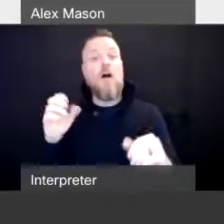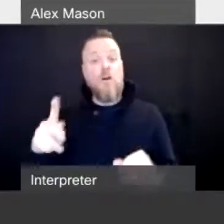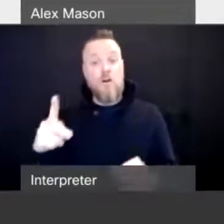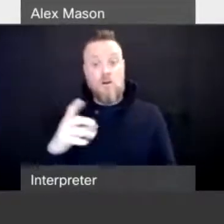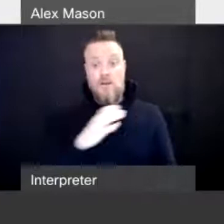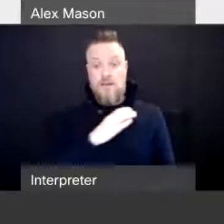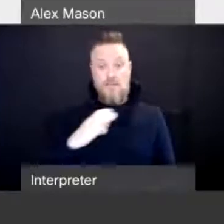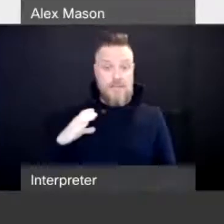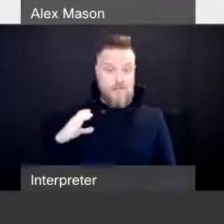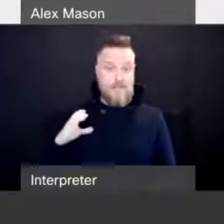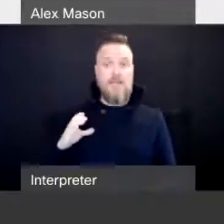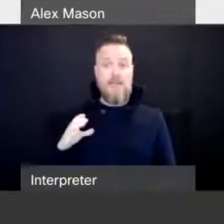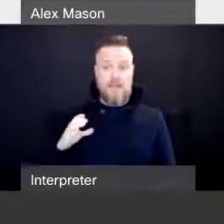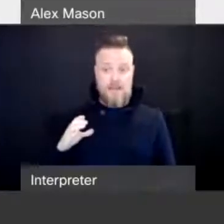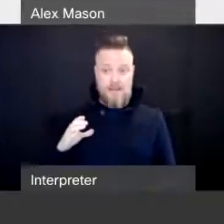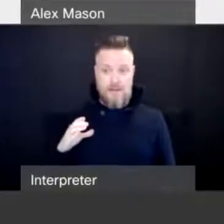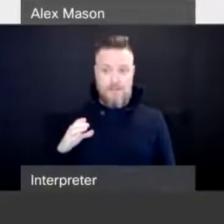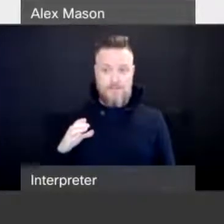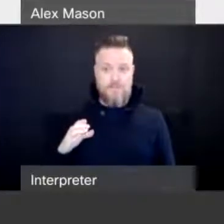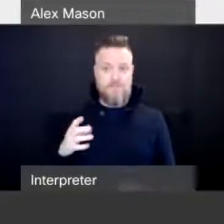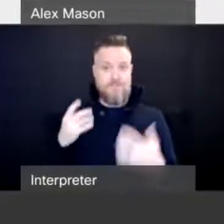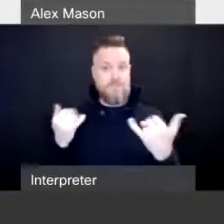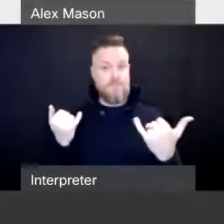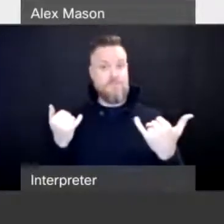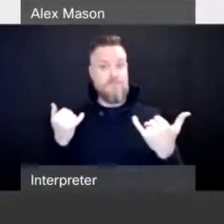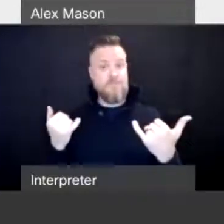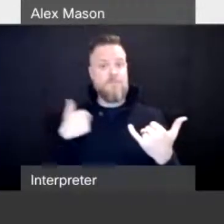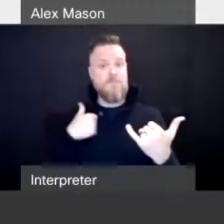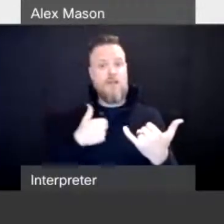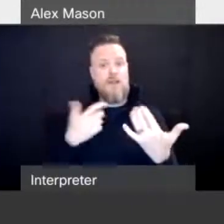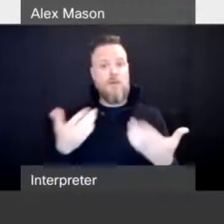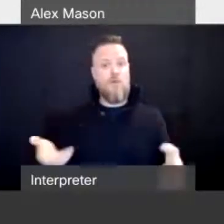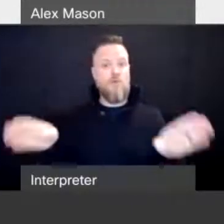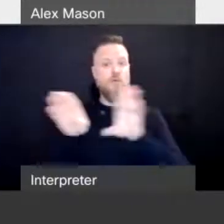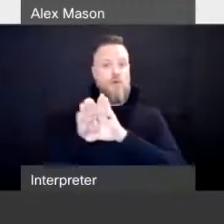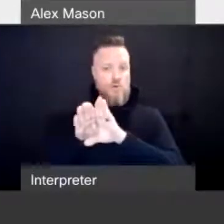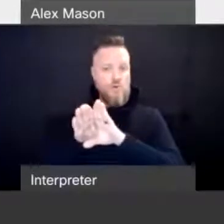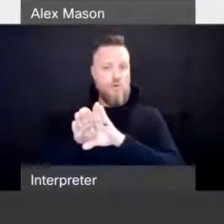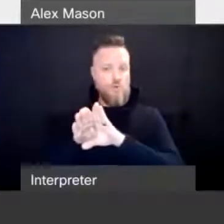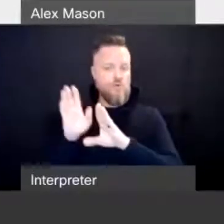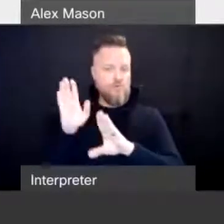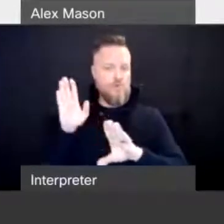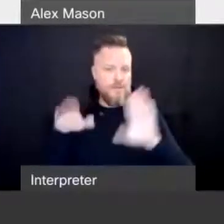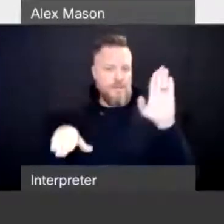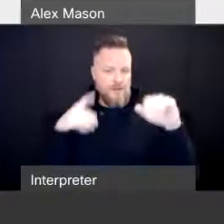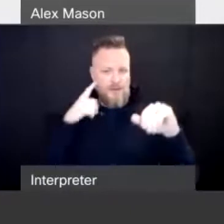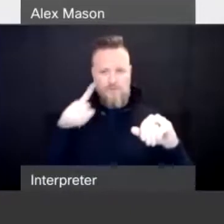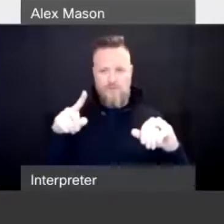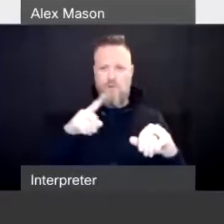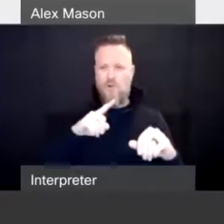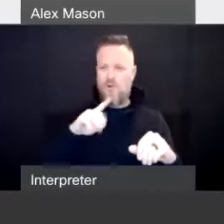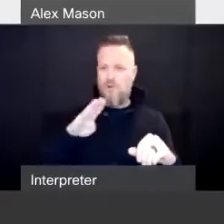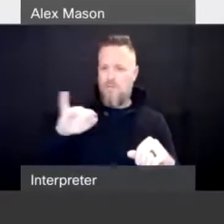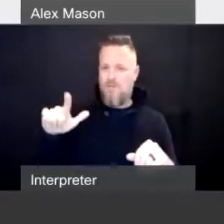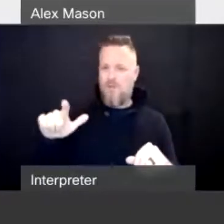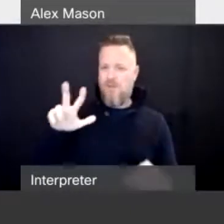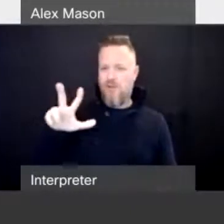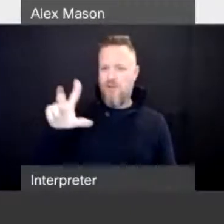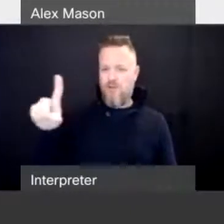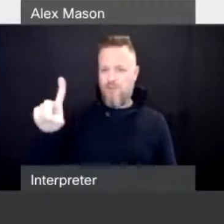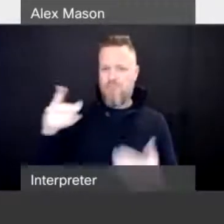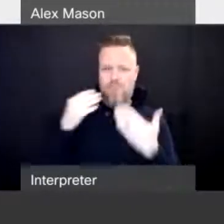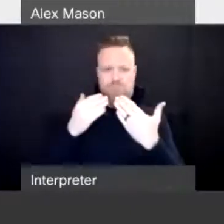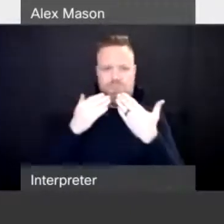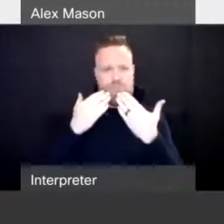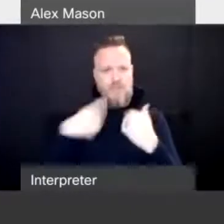will, at this time, I'm going to close our hearing on Senate Bill 31. I do want to thank those that